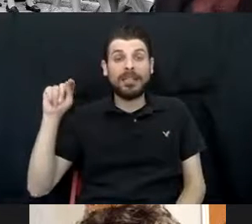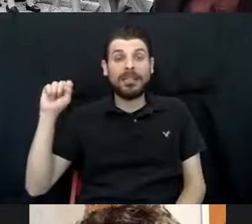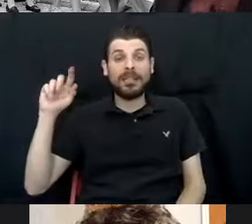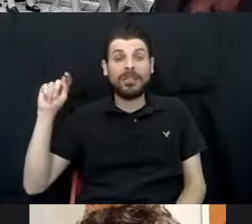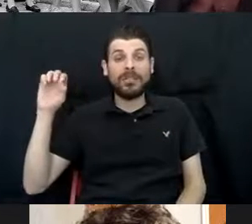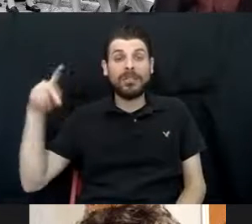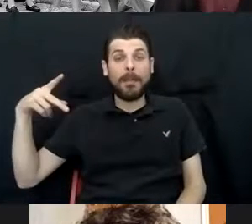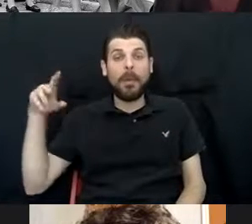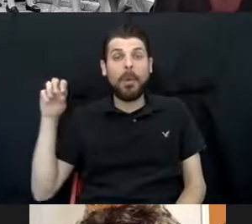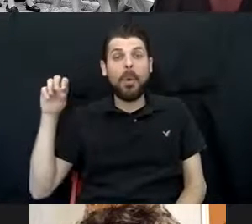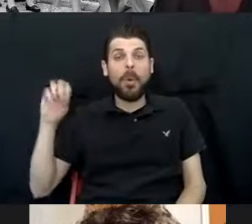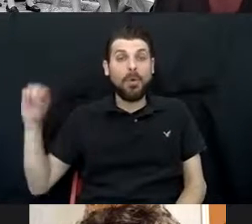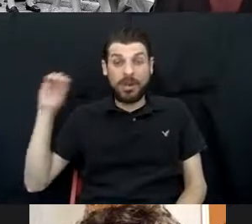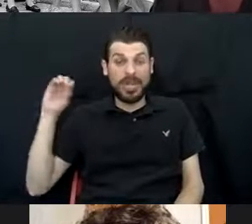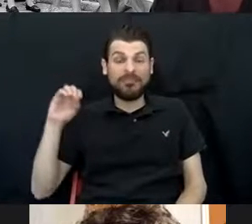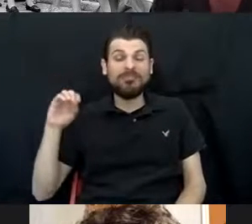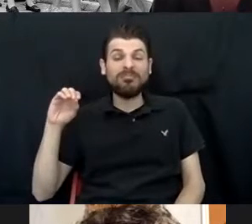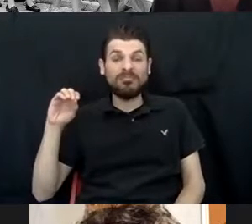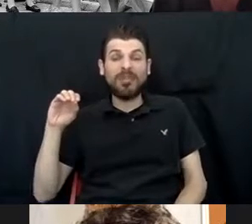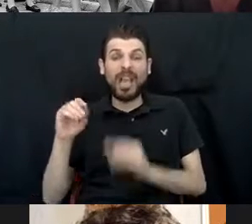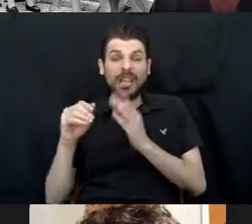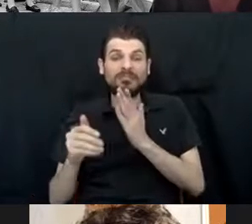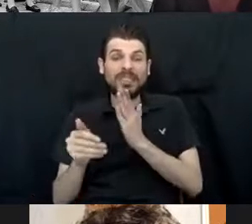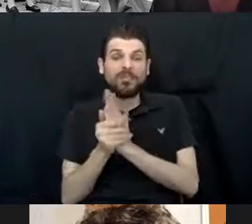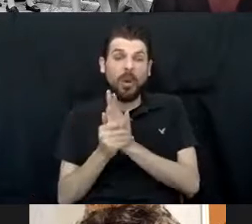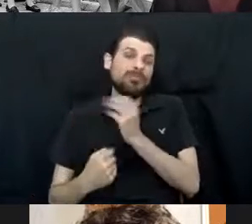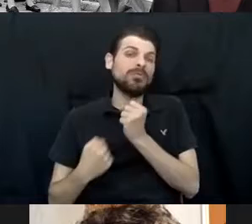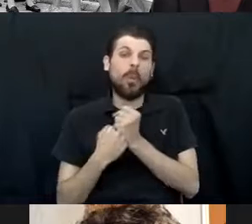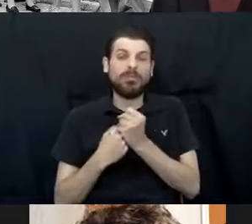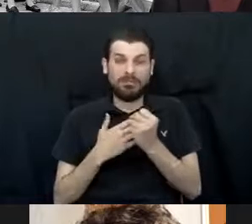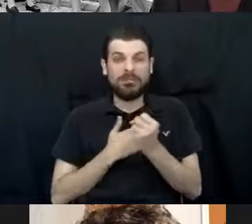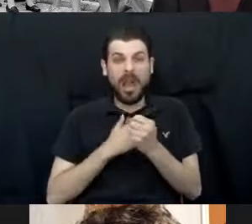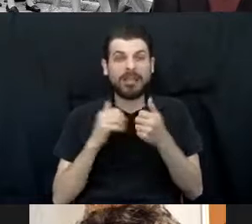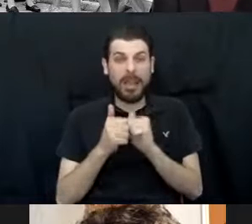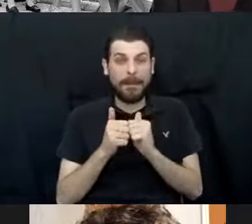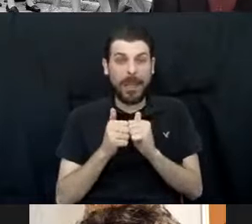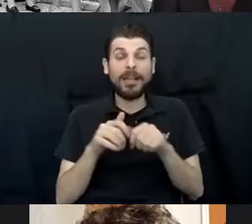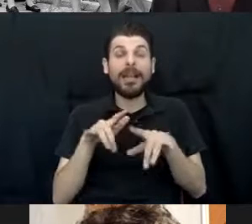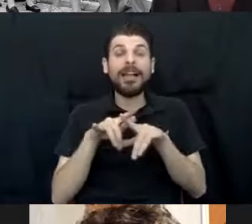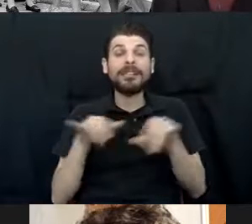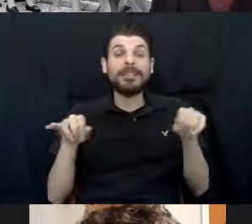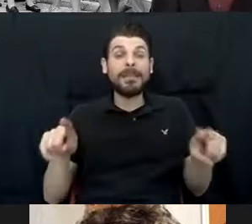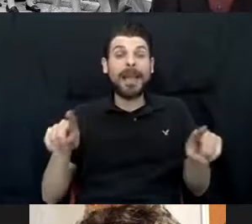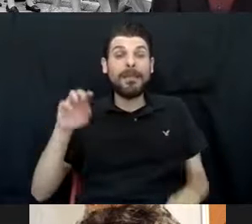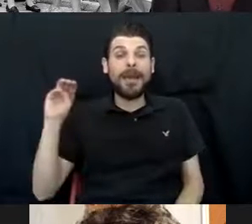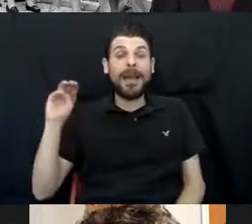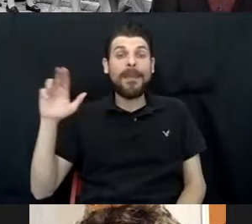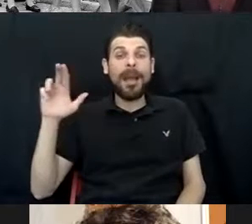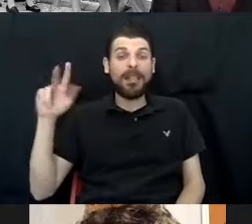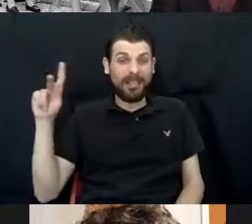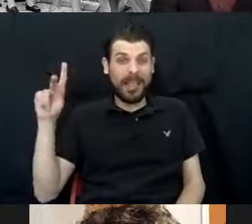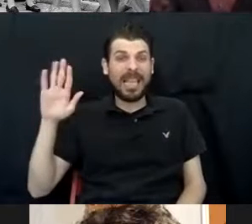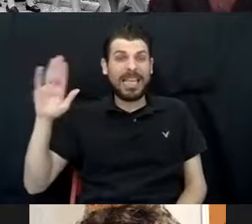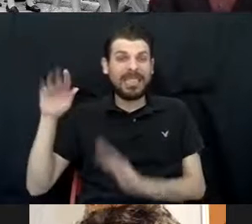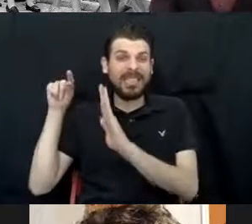campaign. And one of the things about it is they announced the endorsement on the same day as Dr. King's assassination.